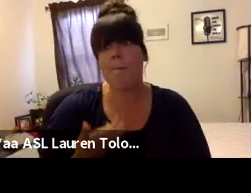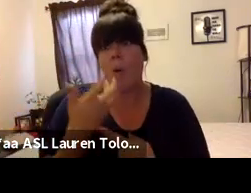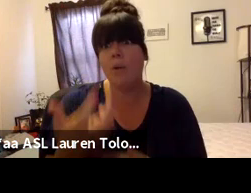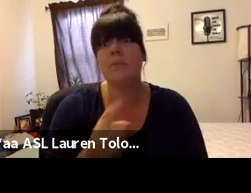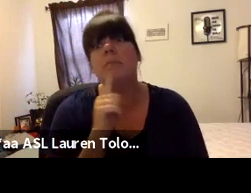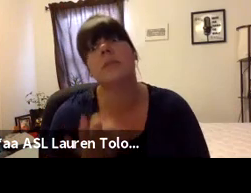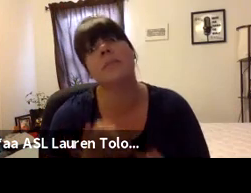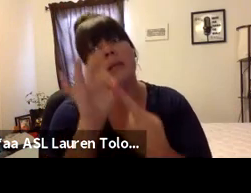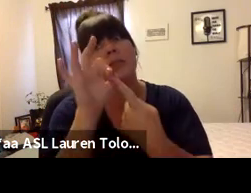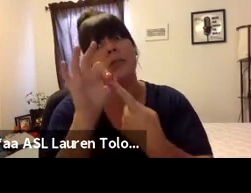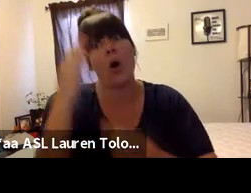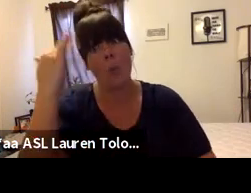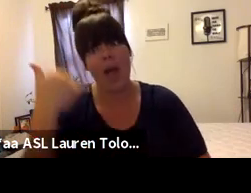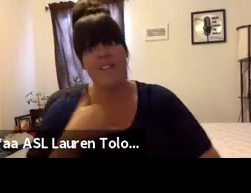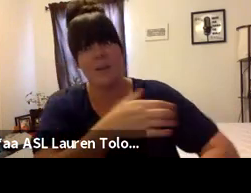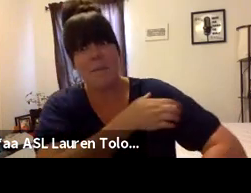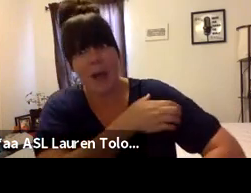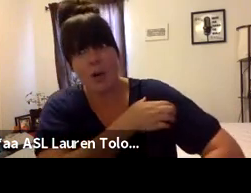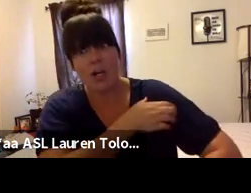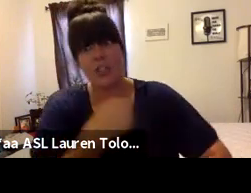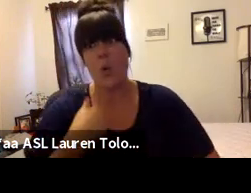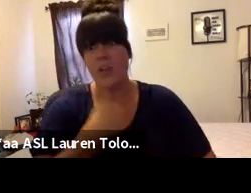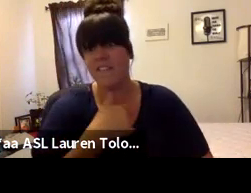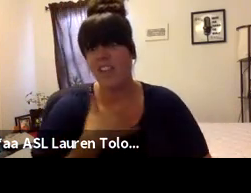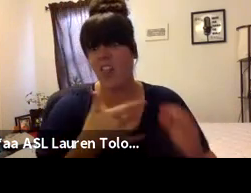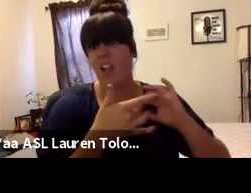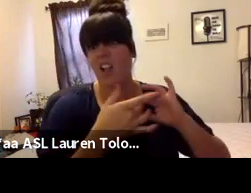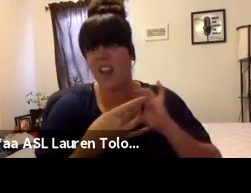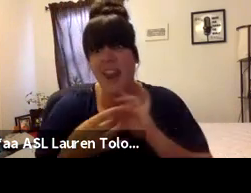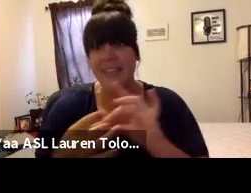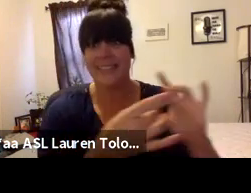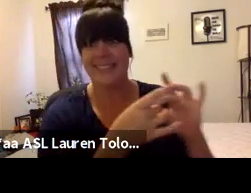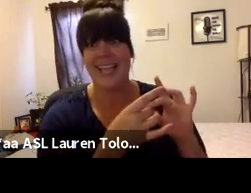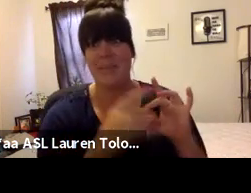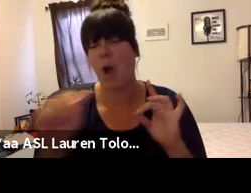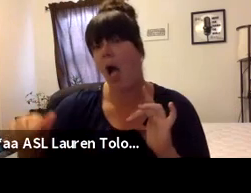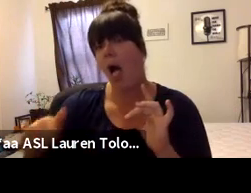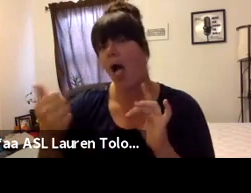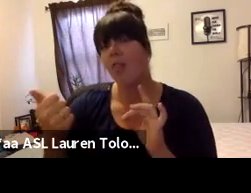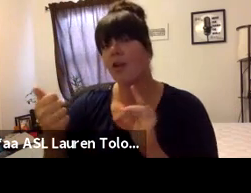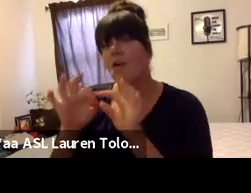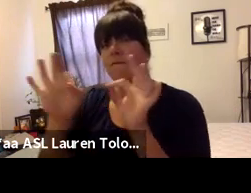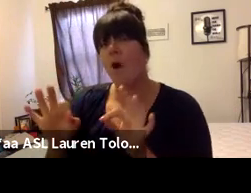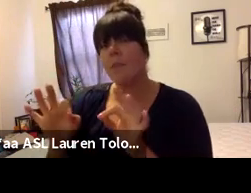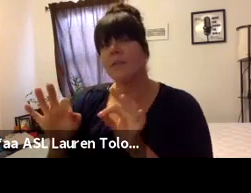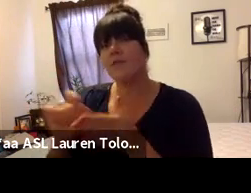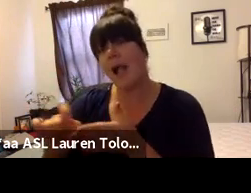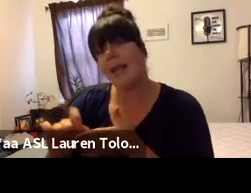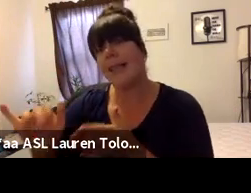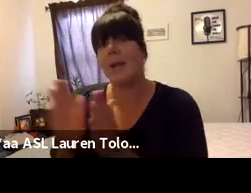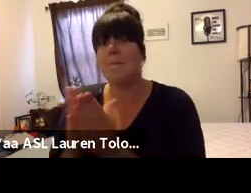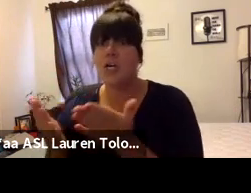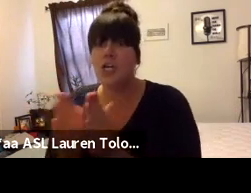the power to connect us in ways that other forms of literacy, like books and